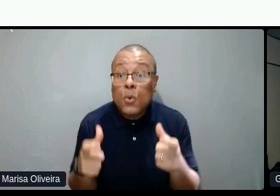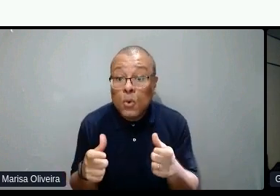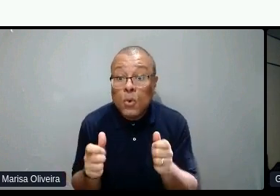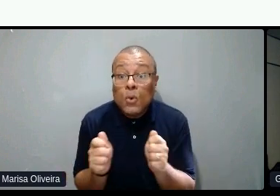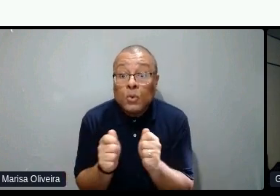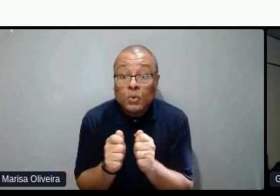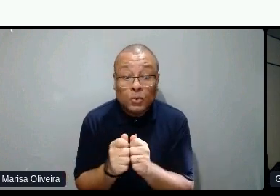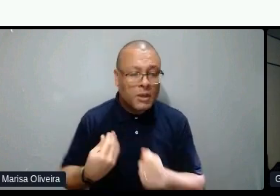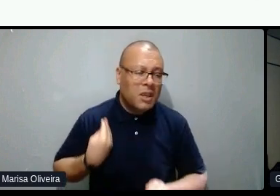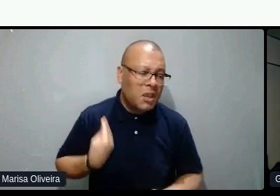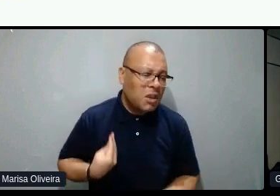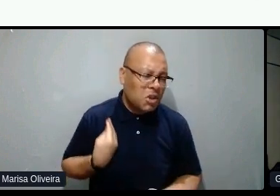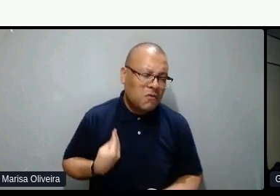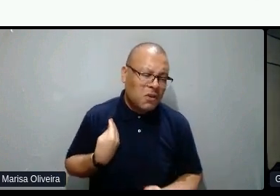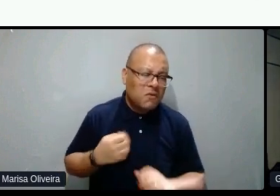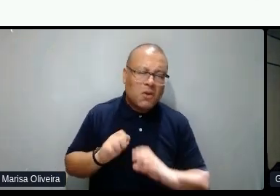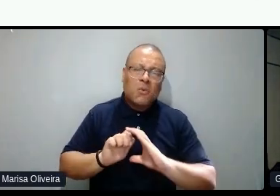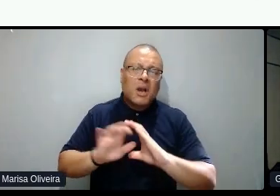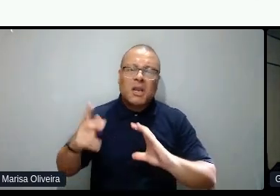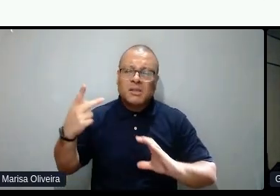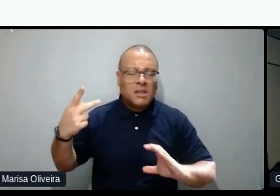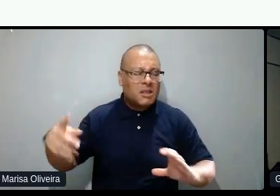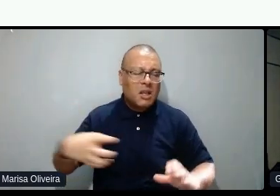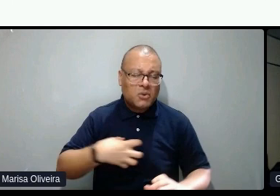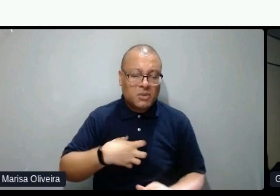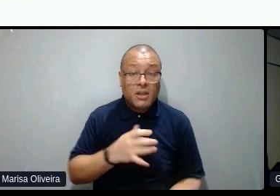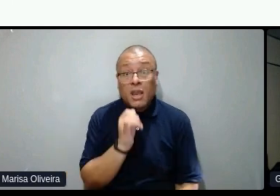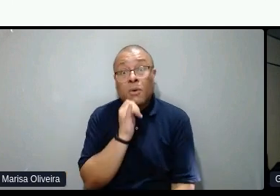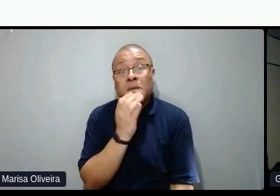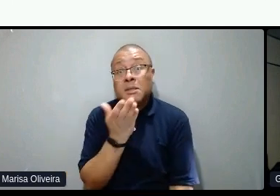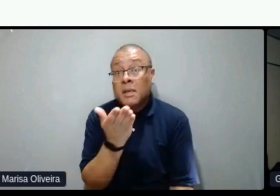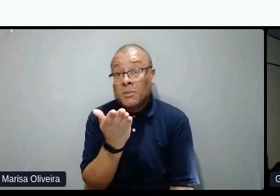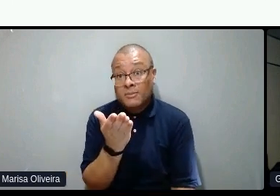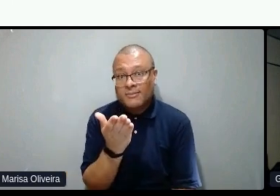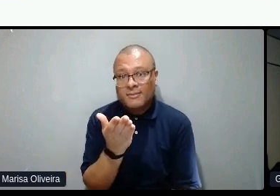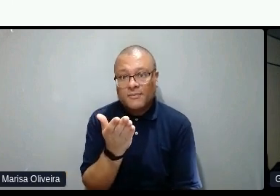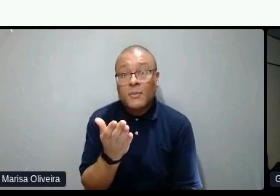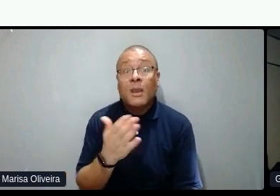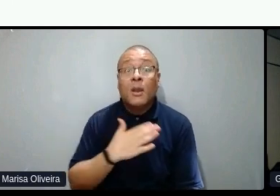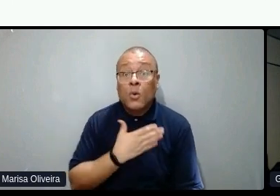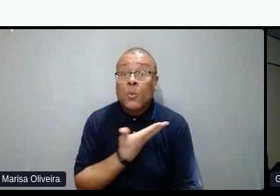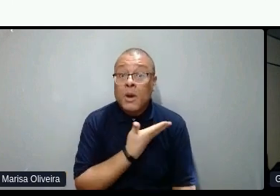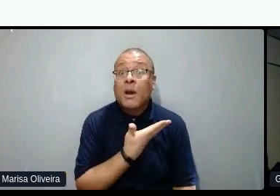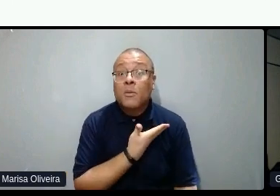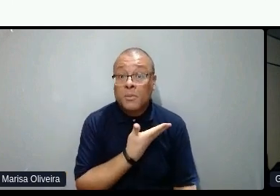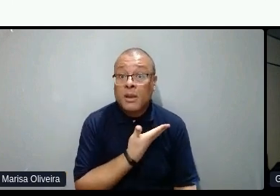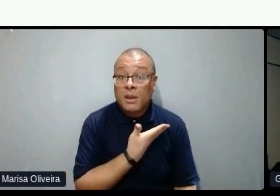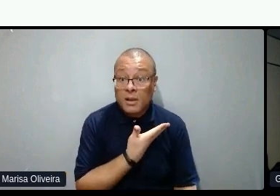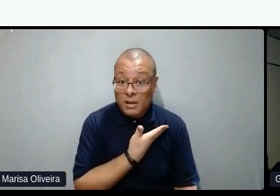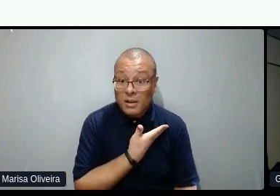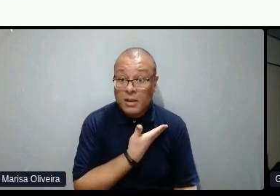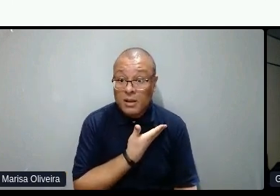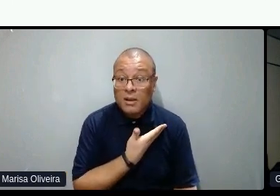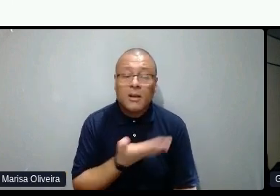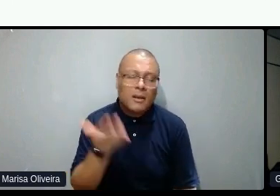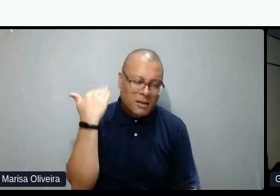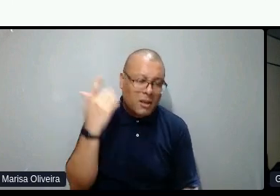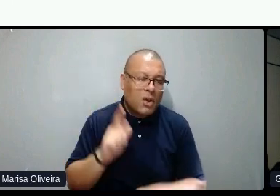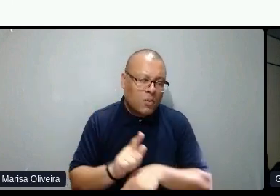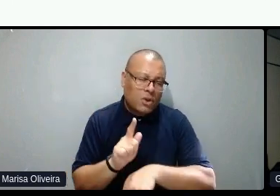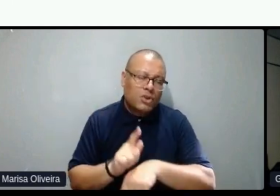terms. So, as an example here, this is one of my friends from when she was starting out as a